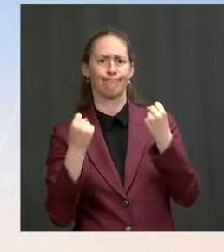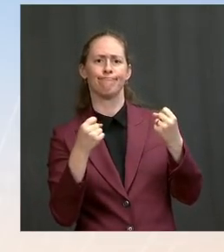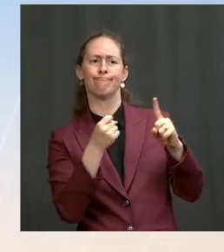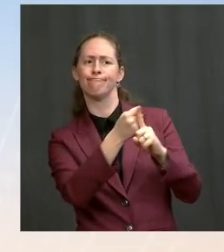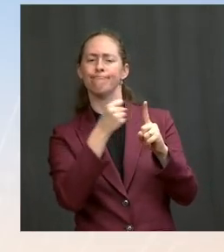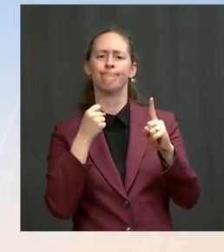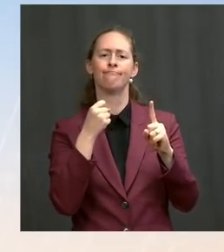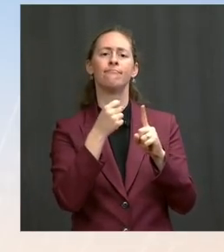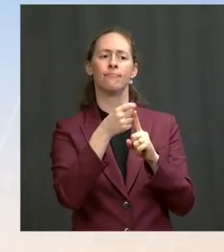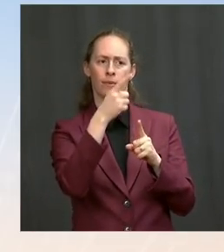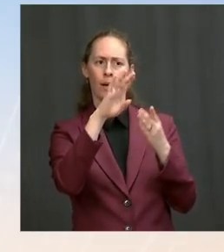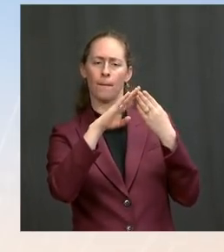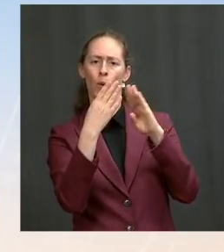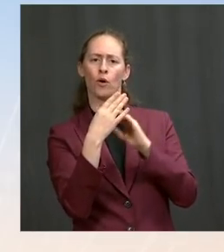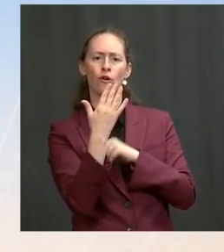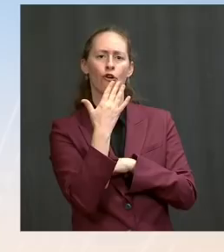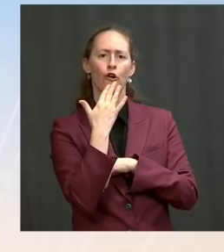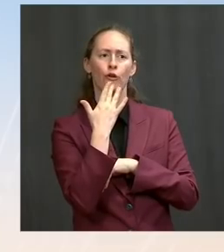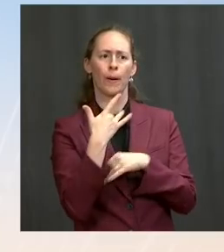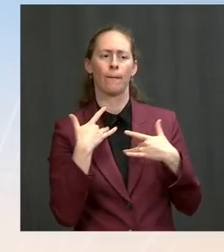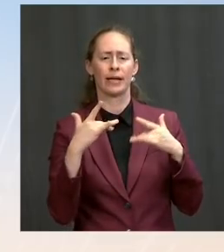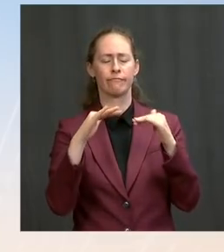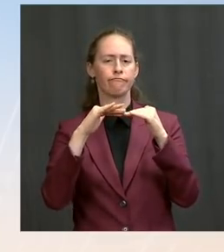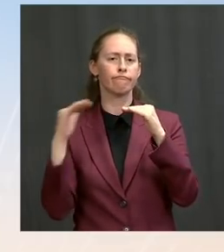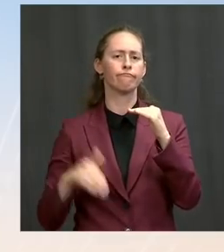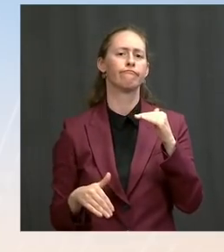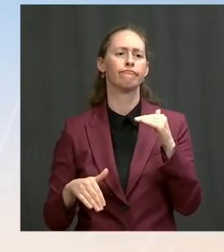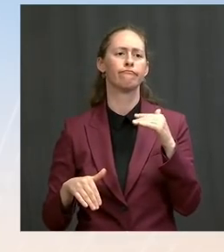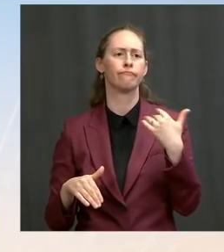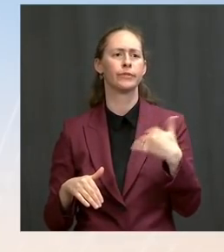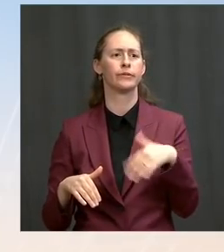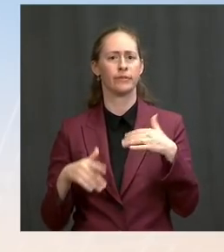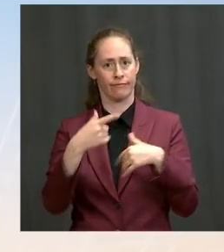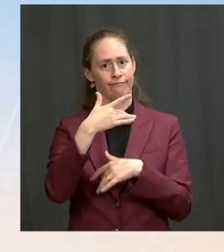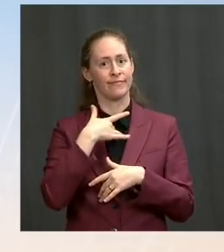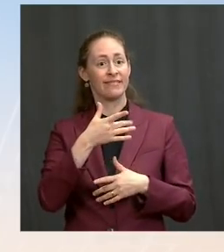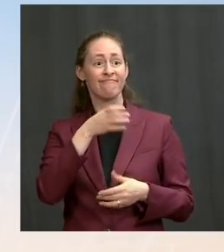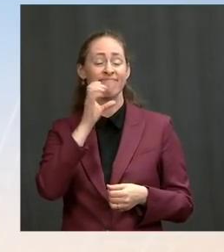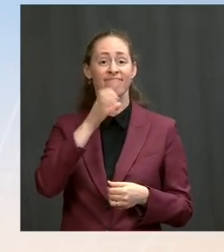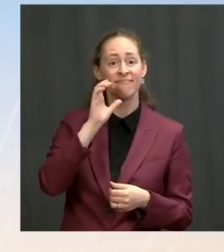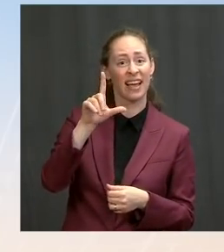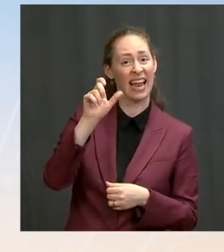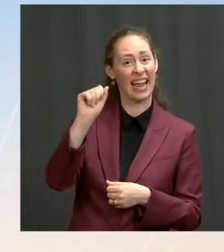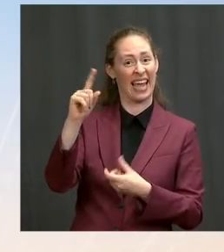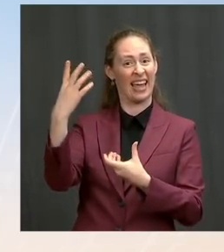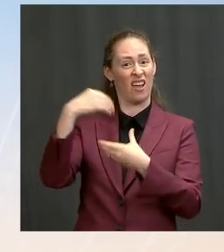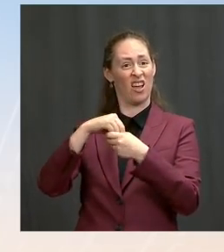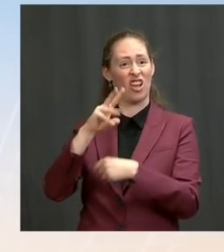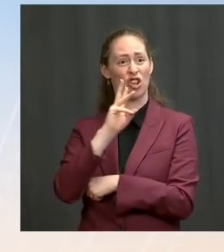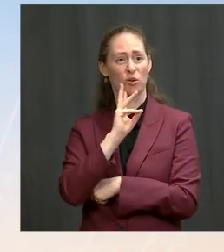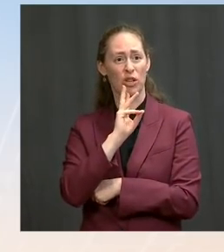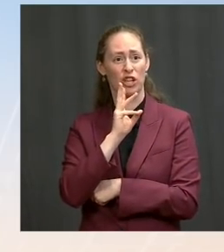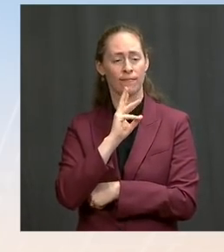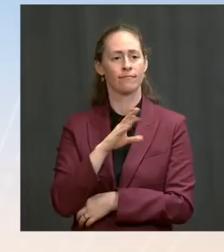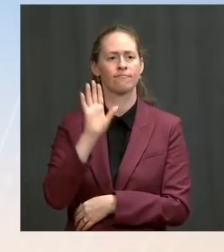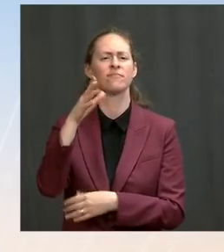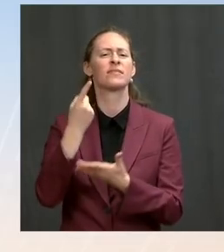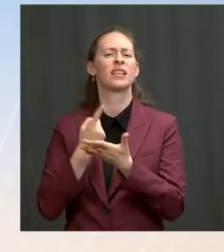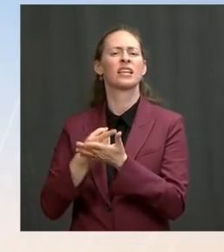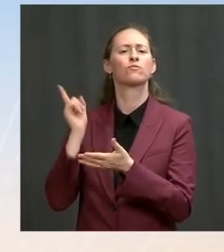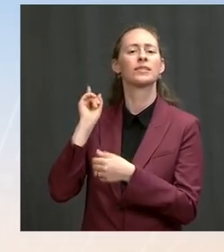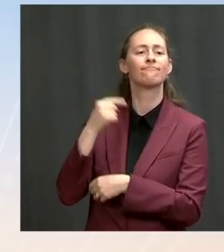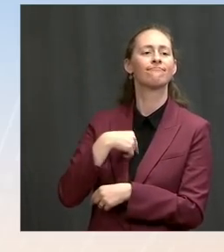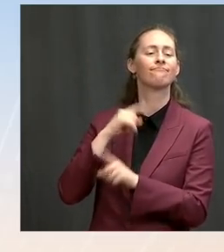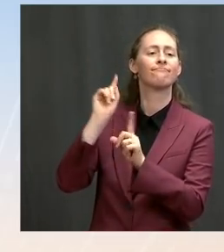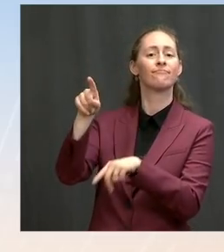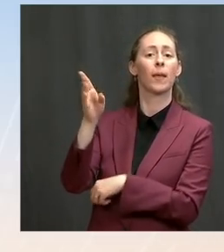risk when it comes to lead-contaminated drinking water. And last week in Baltimore, I had the privilege of meeting with the young